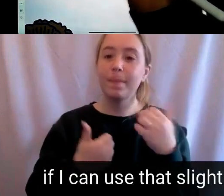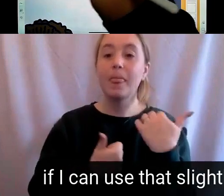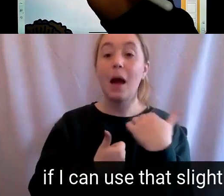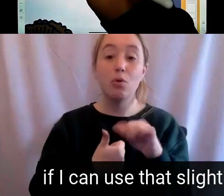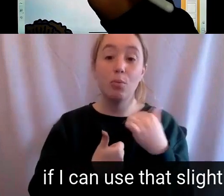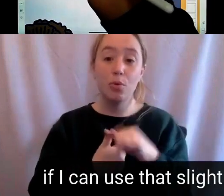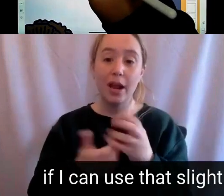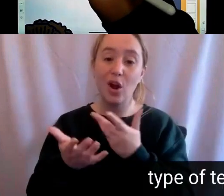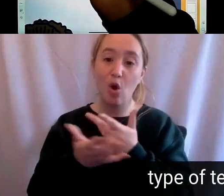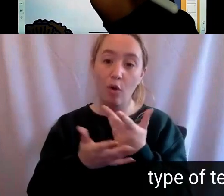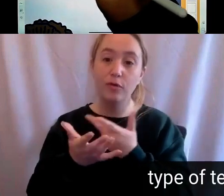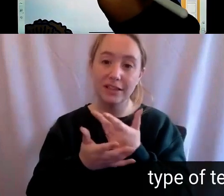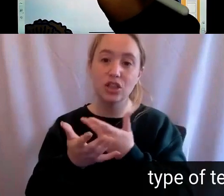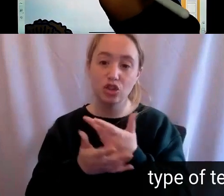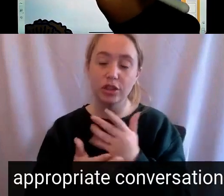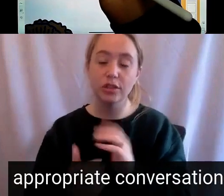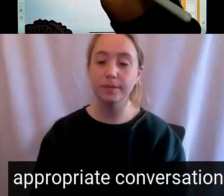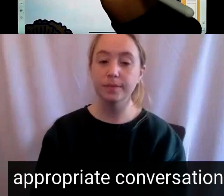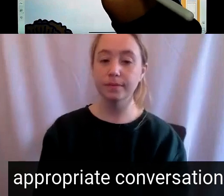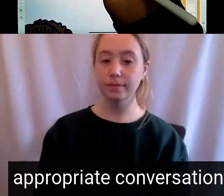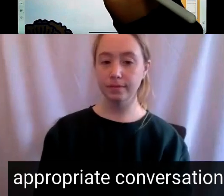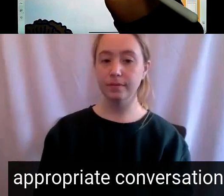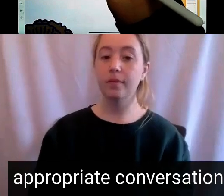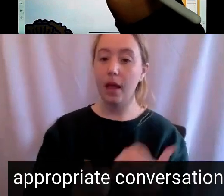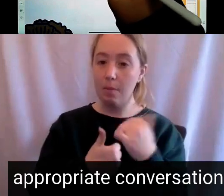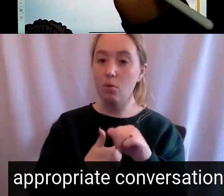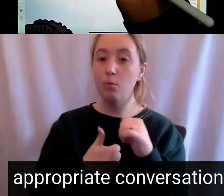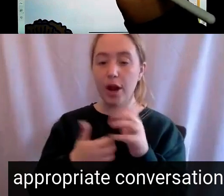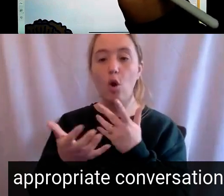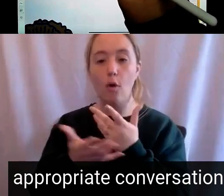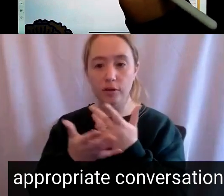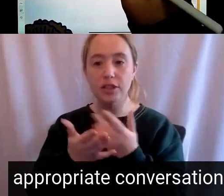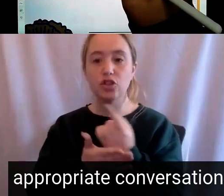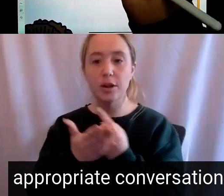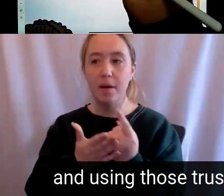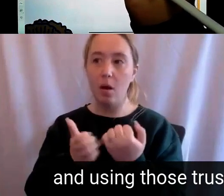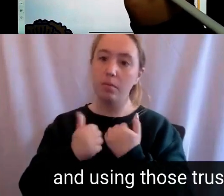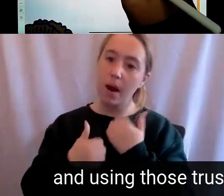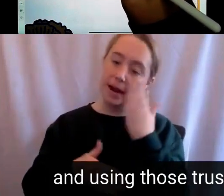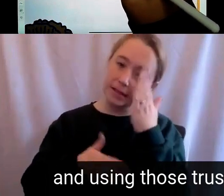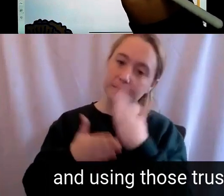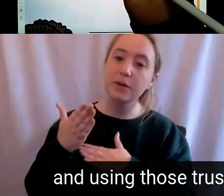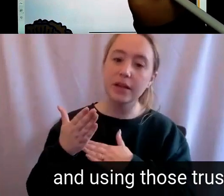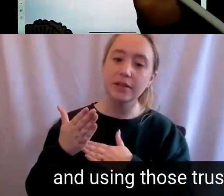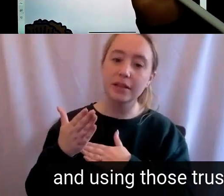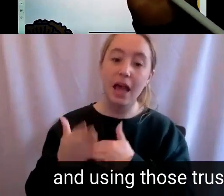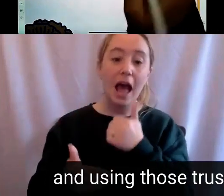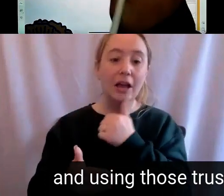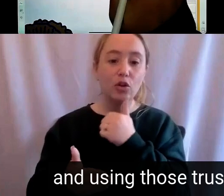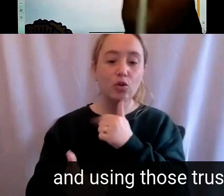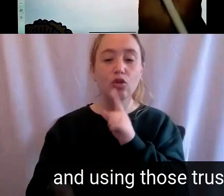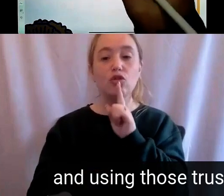prime Miss Jean Brodie type of terminology there, appropriate conversations about what we're experiencing and using those trusted sources